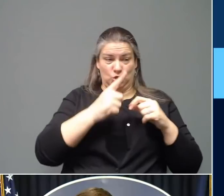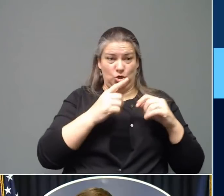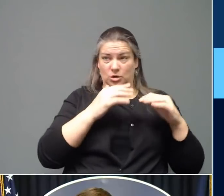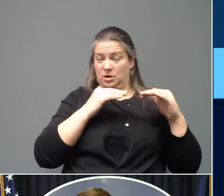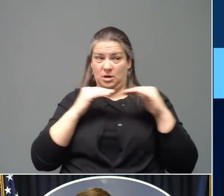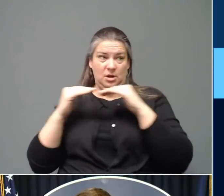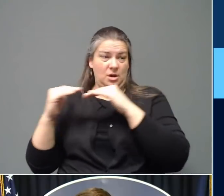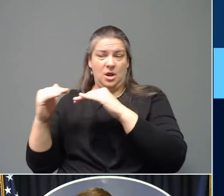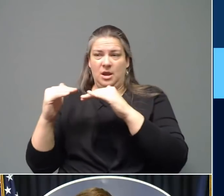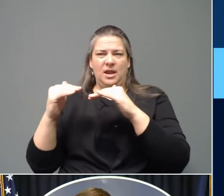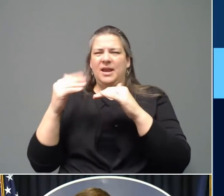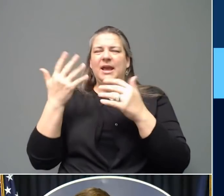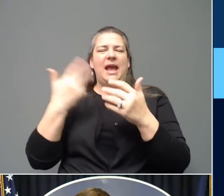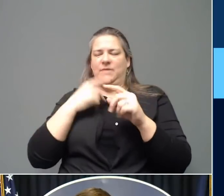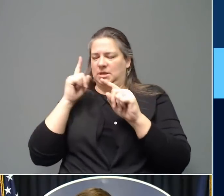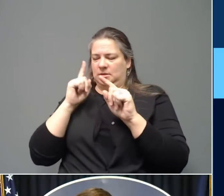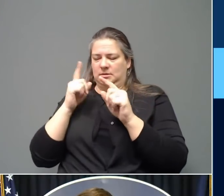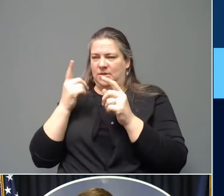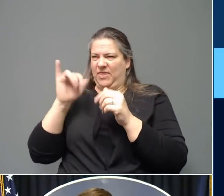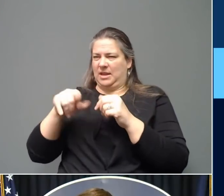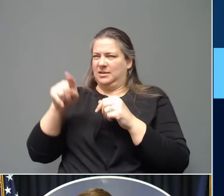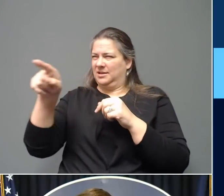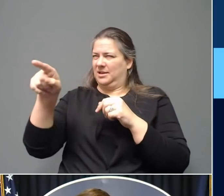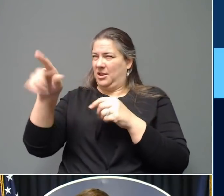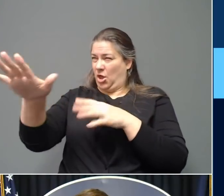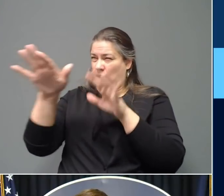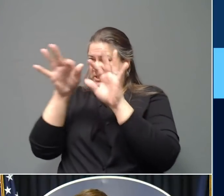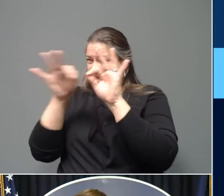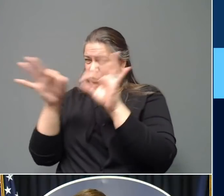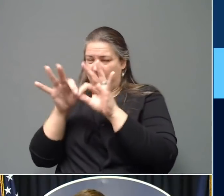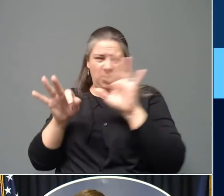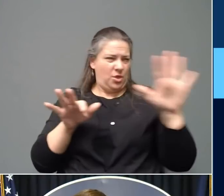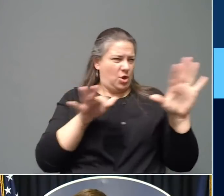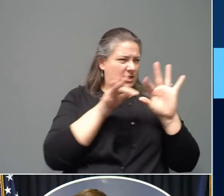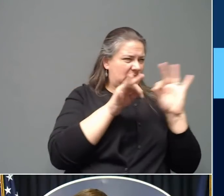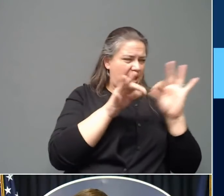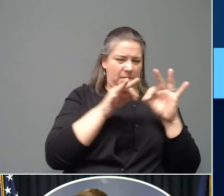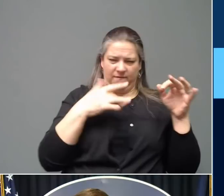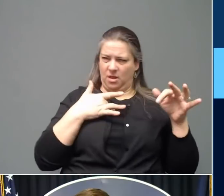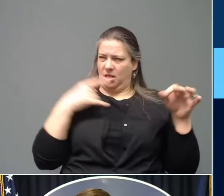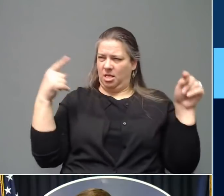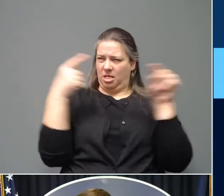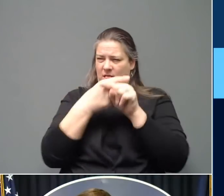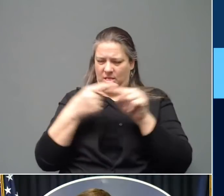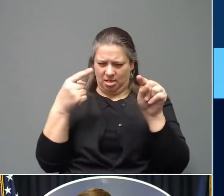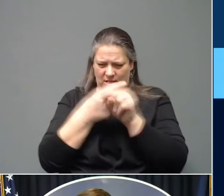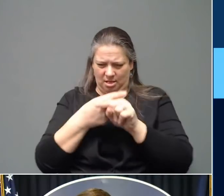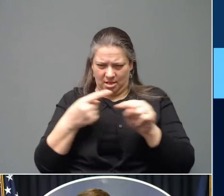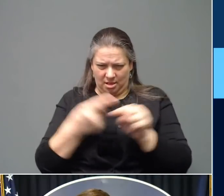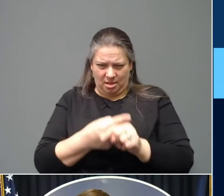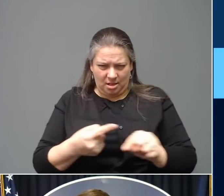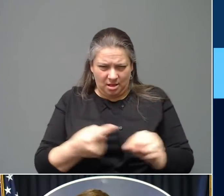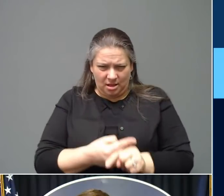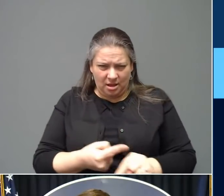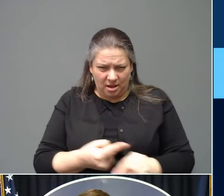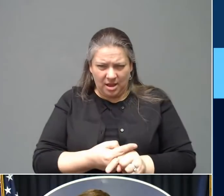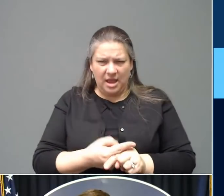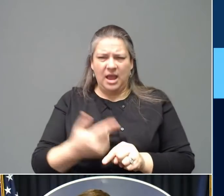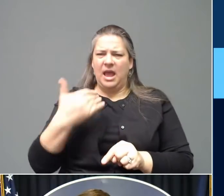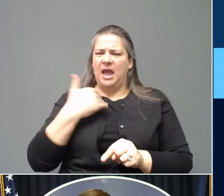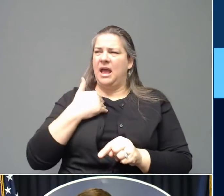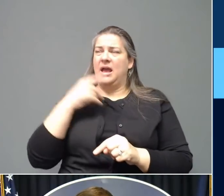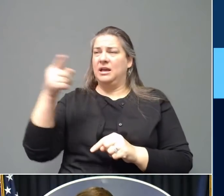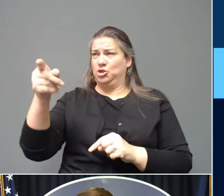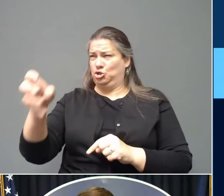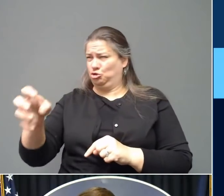of oftentimes conflicting, sometimes vague, but in many times very strict guidance that